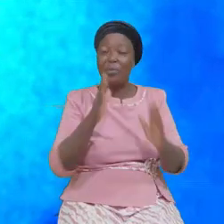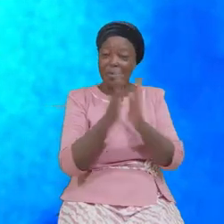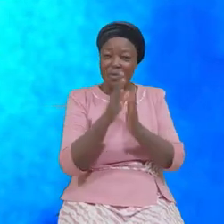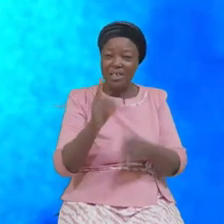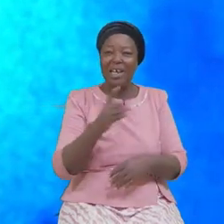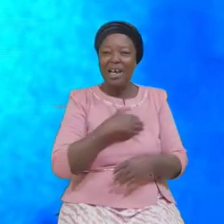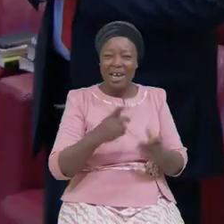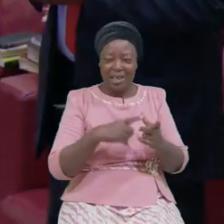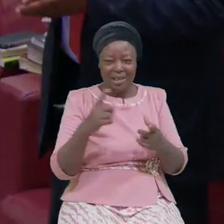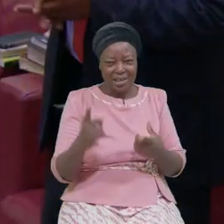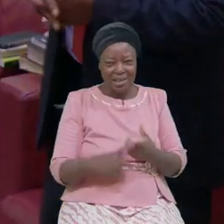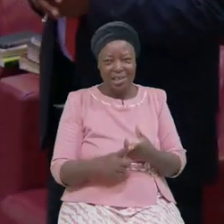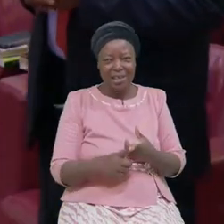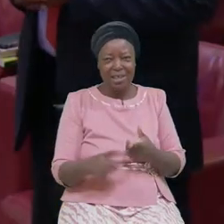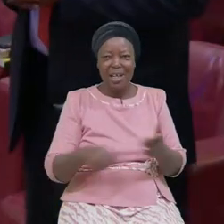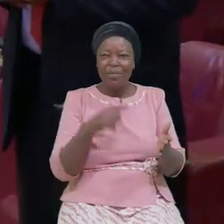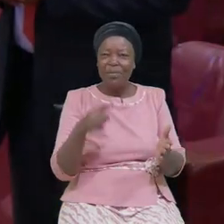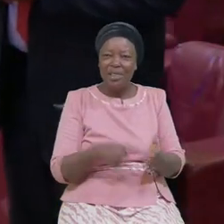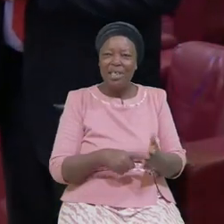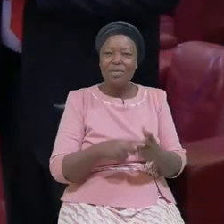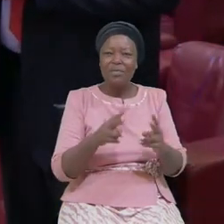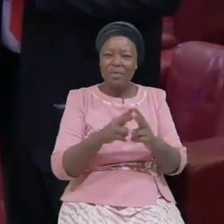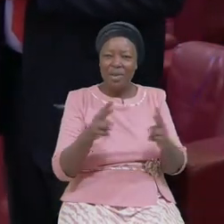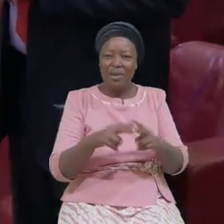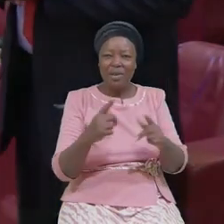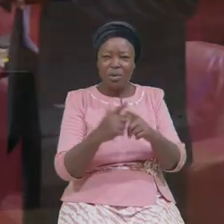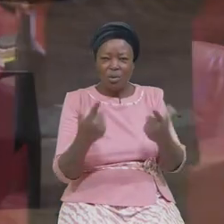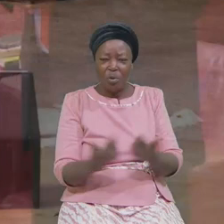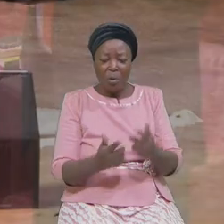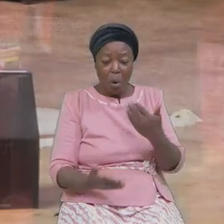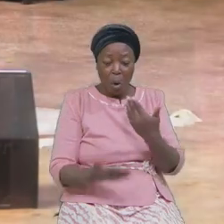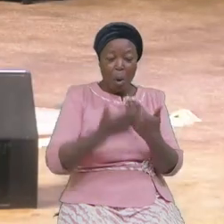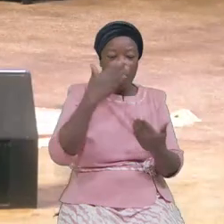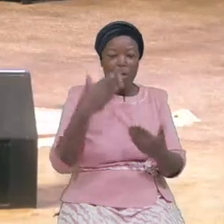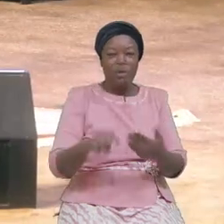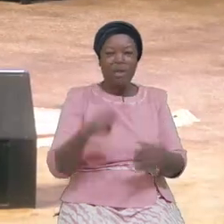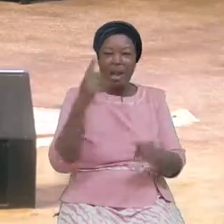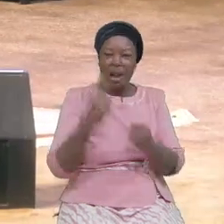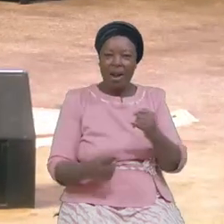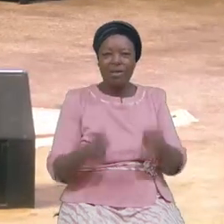And then this particular batch, almost the last one,